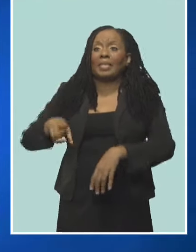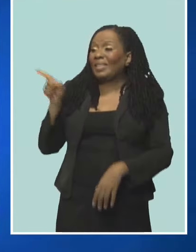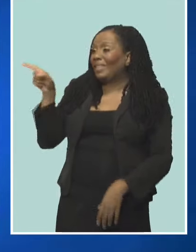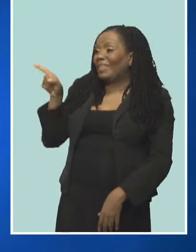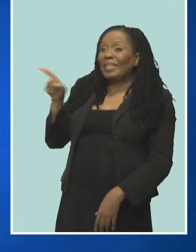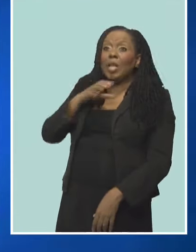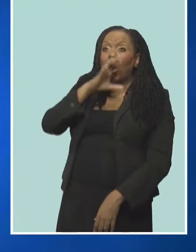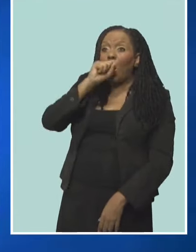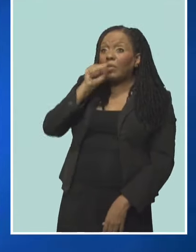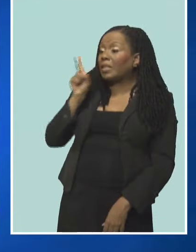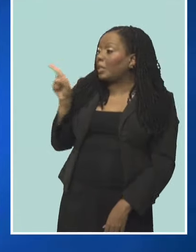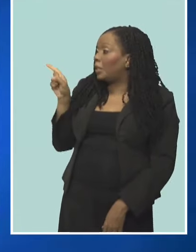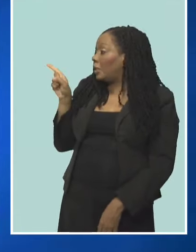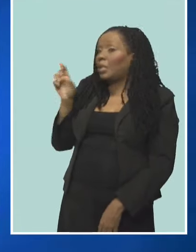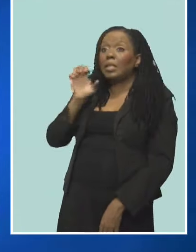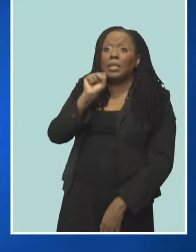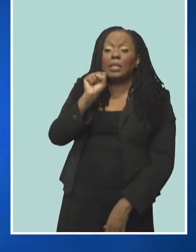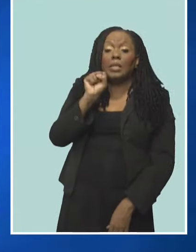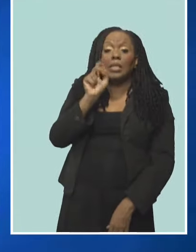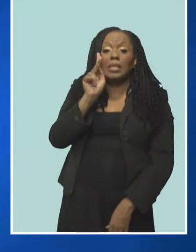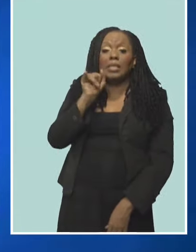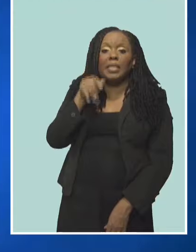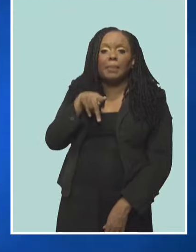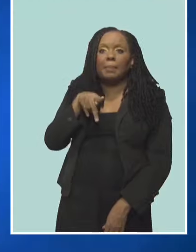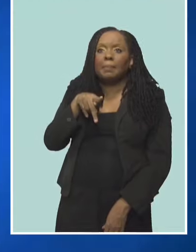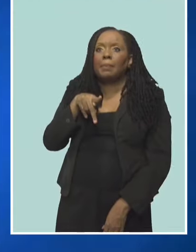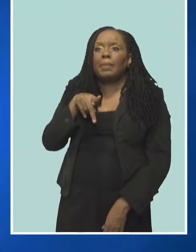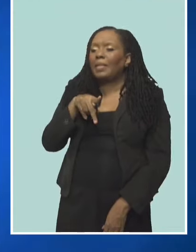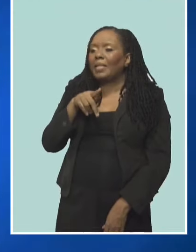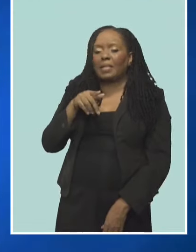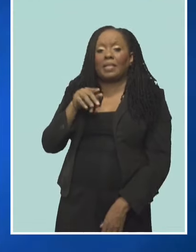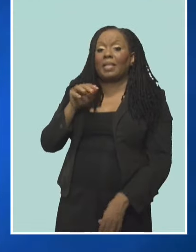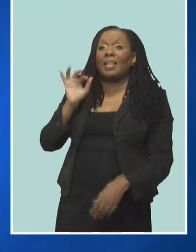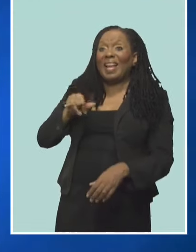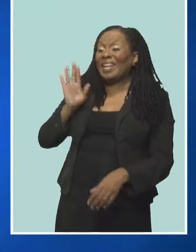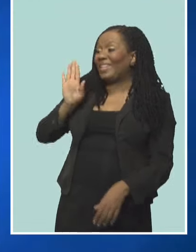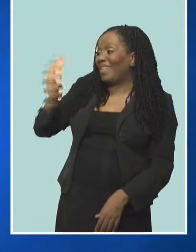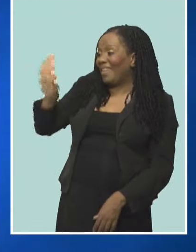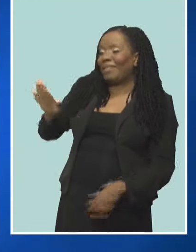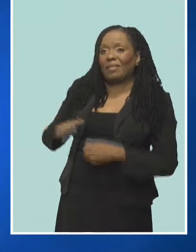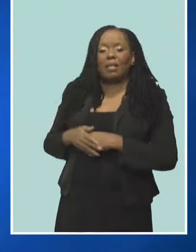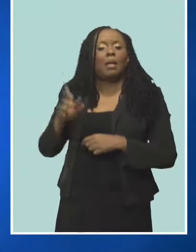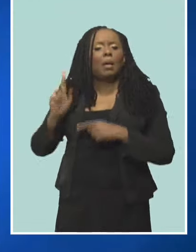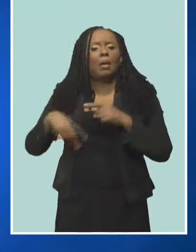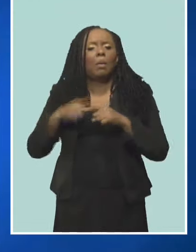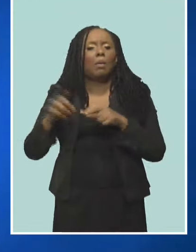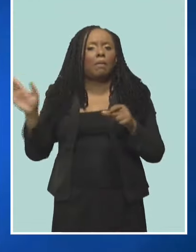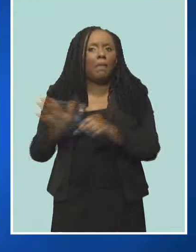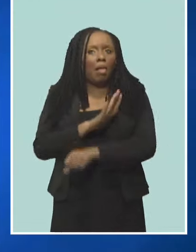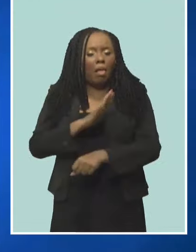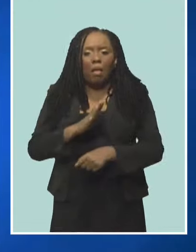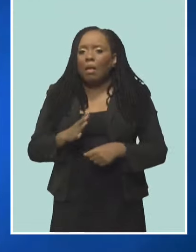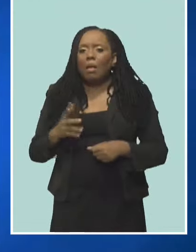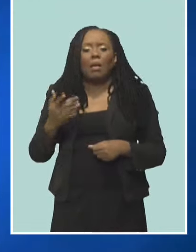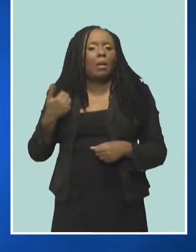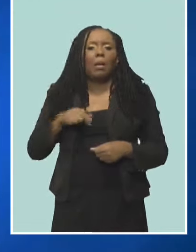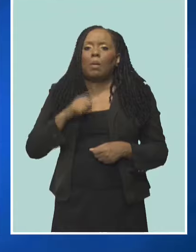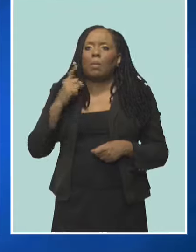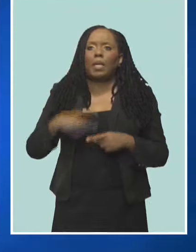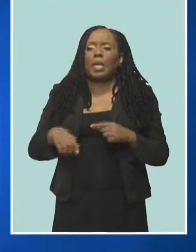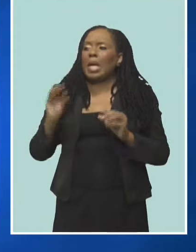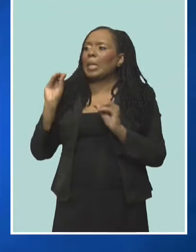being made to address this issue. So all of this is posing challenges, because once the skip is full, then they cannot no longer put them in there, and the